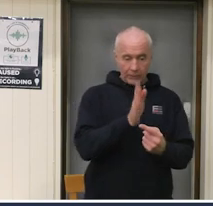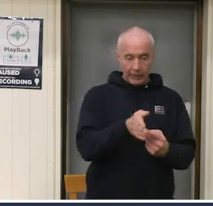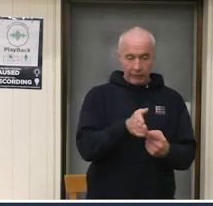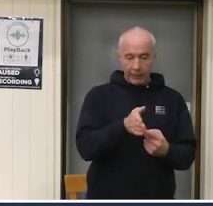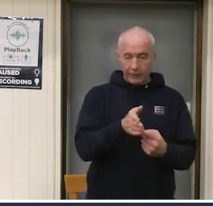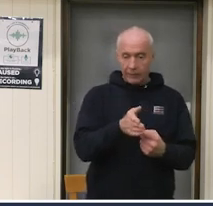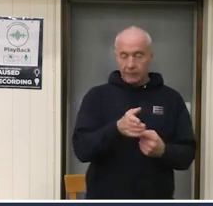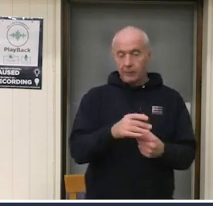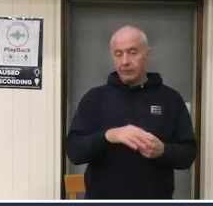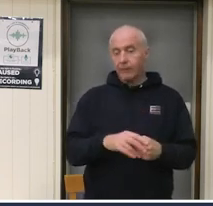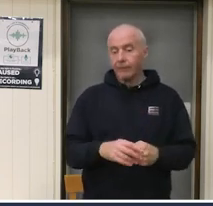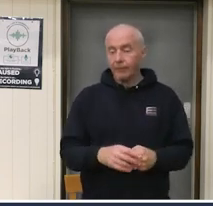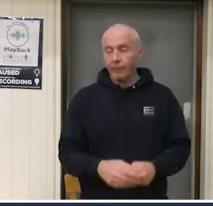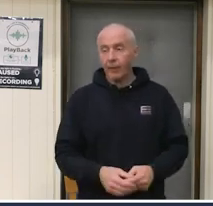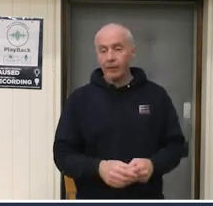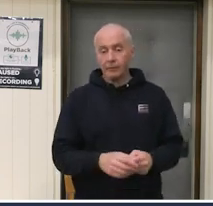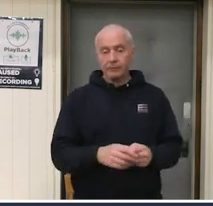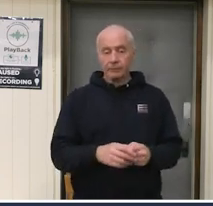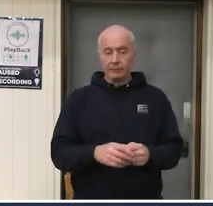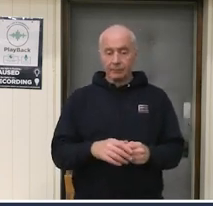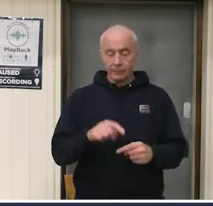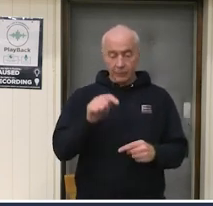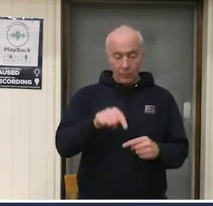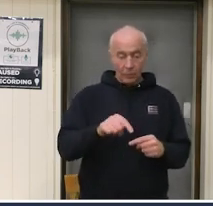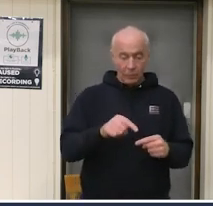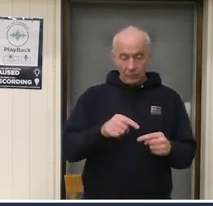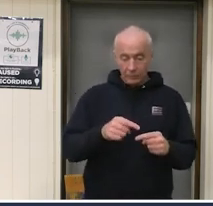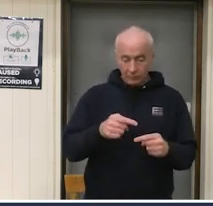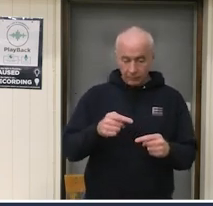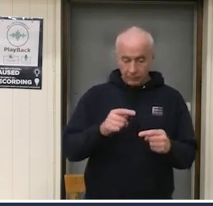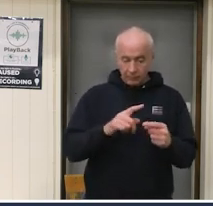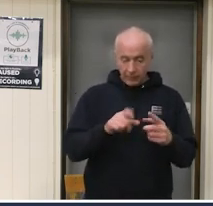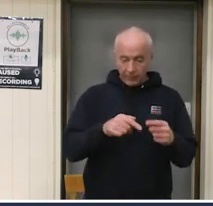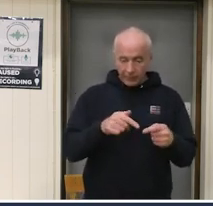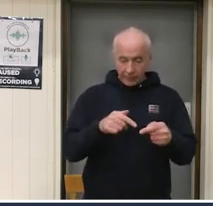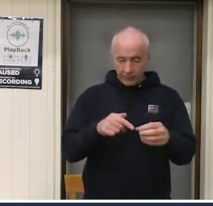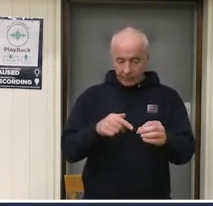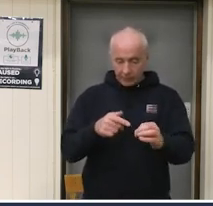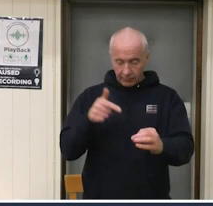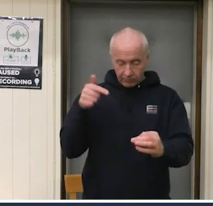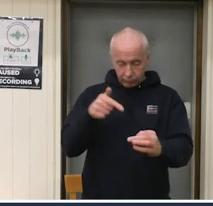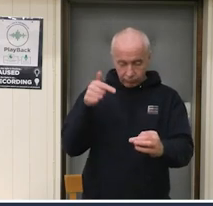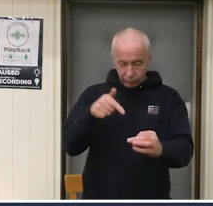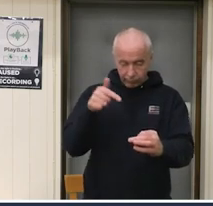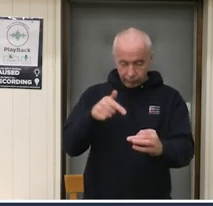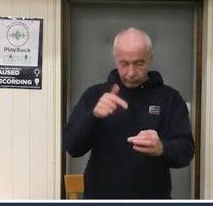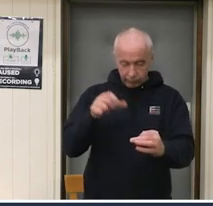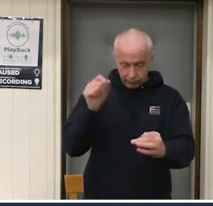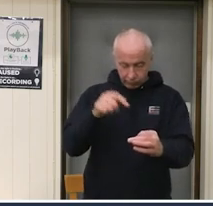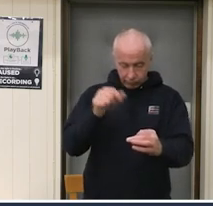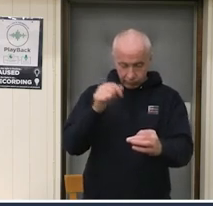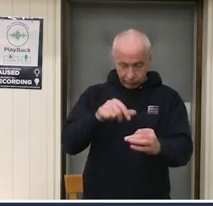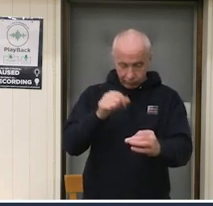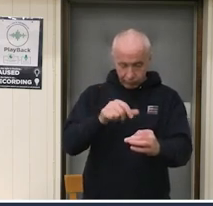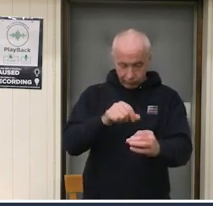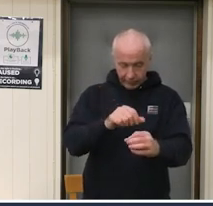compress the pellet, and then the other way, which is just the lasers being fired directly on the